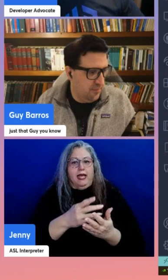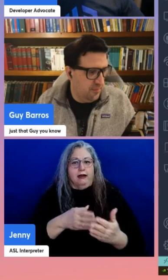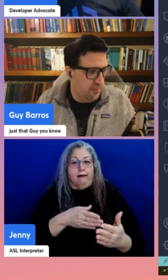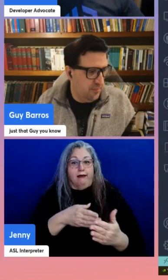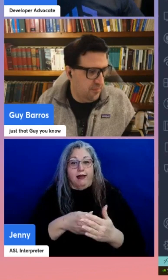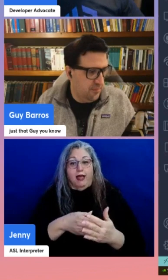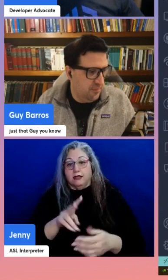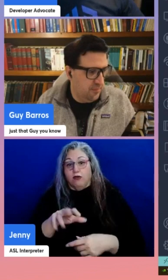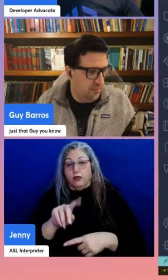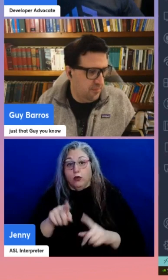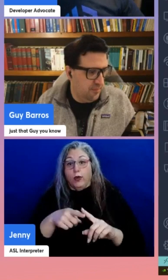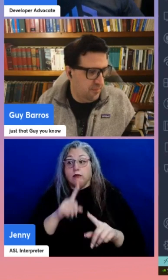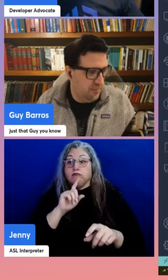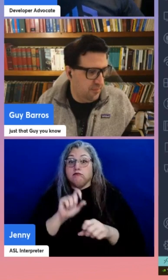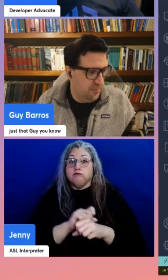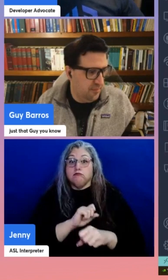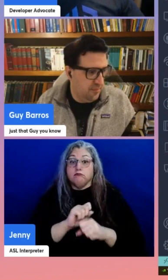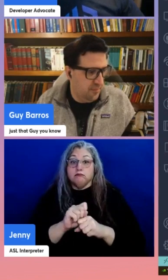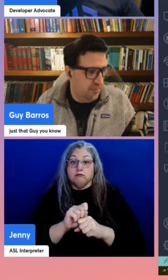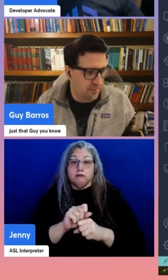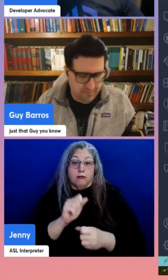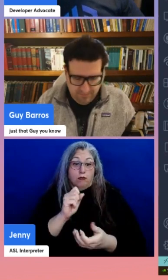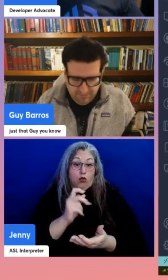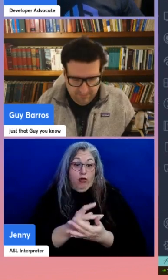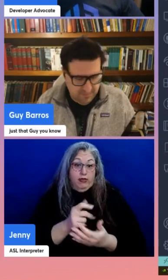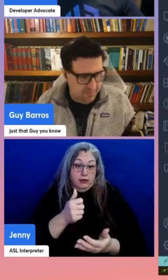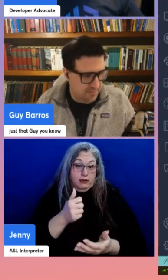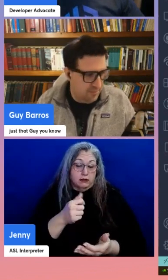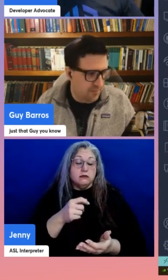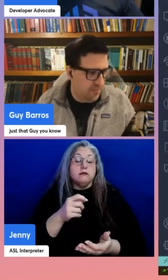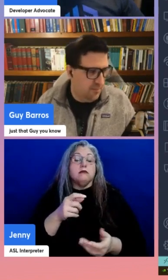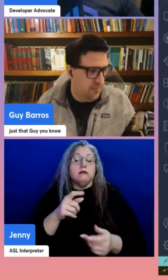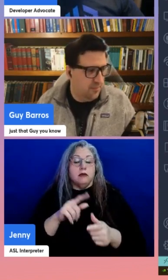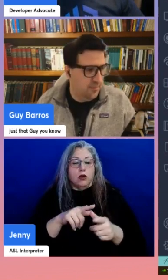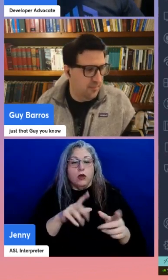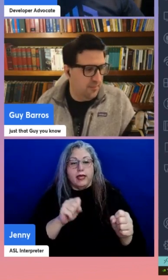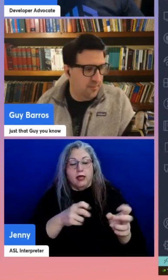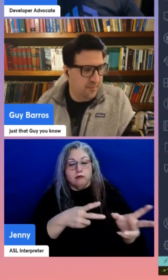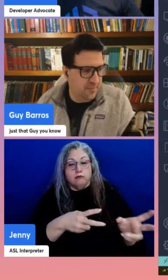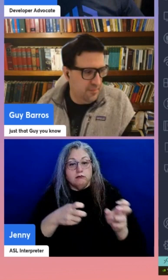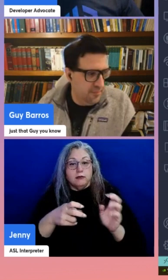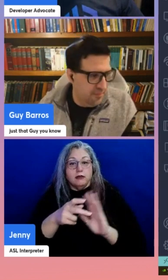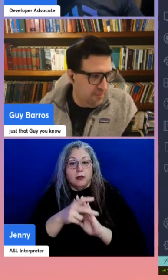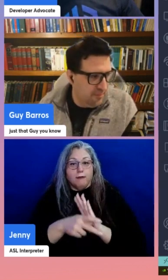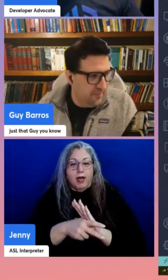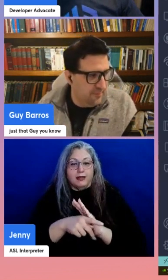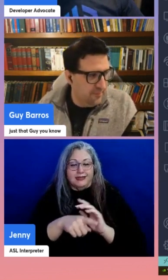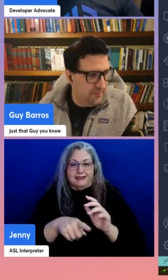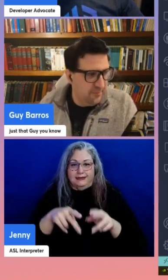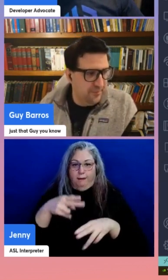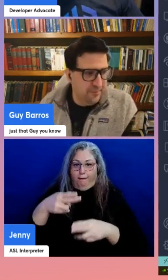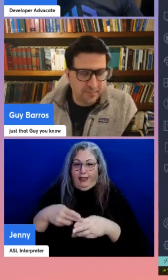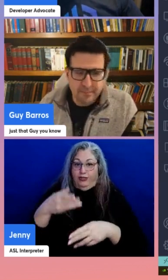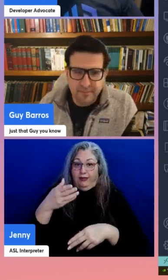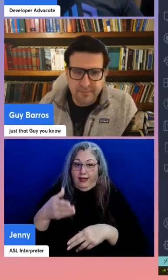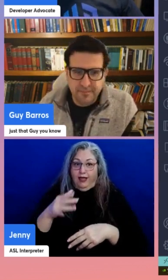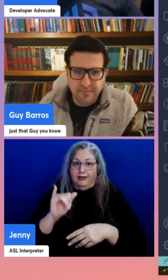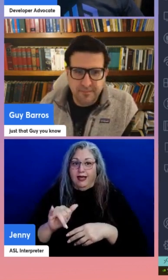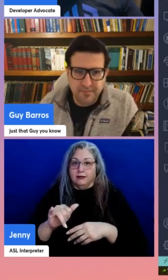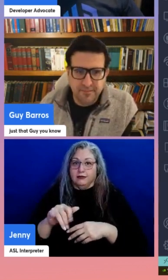service account authenticates against Vault, it can get the policy, which is referenced here, which is this policy